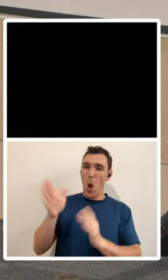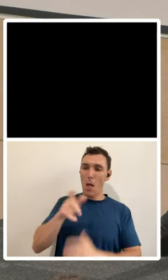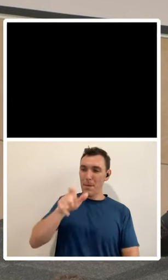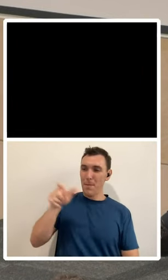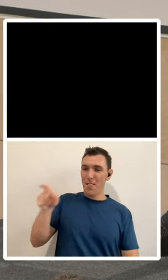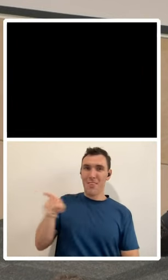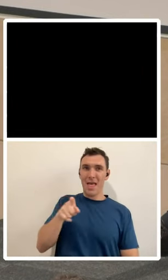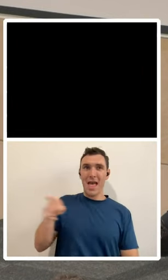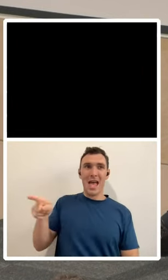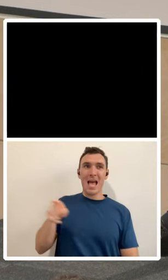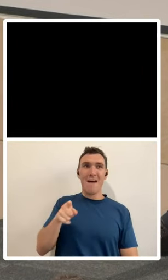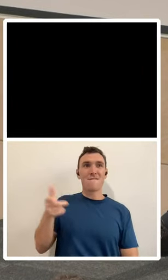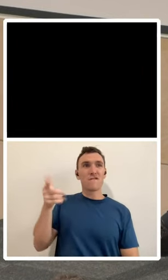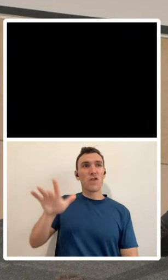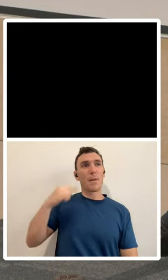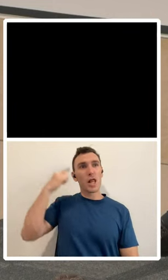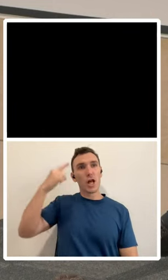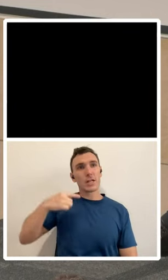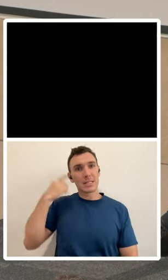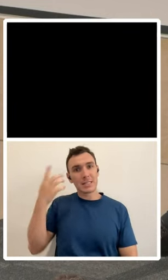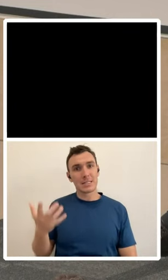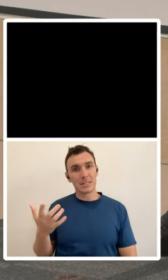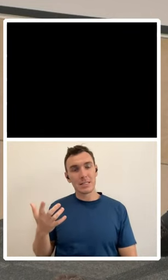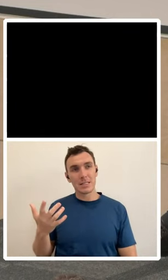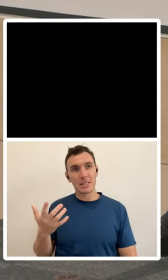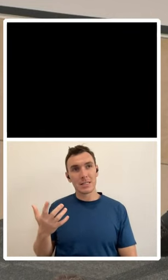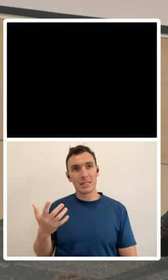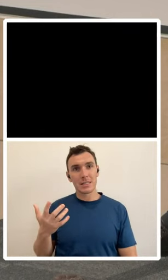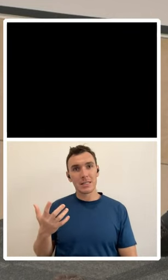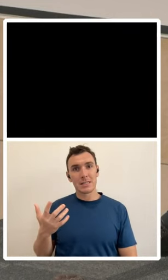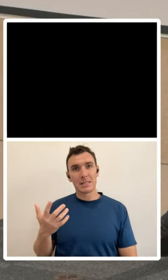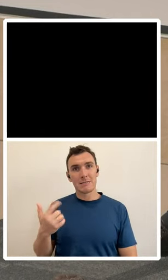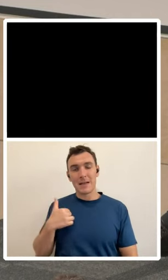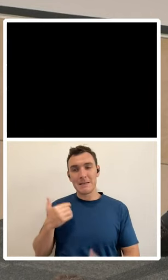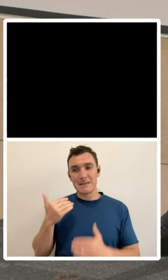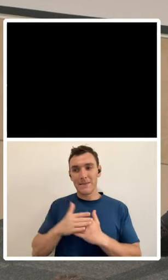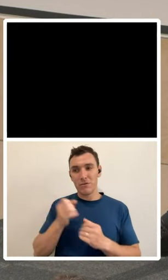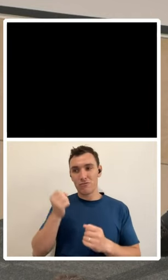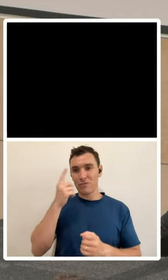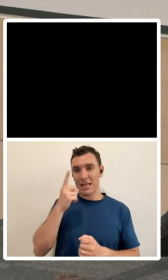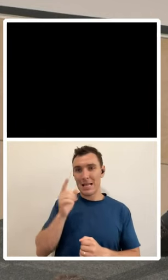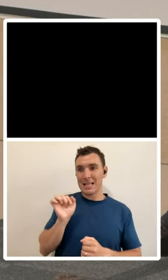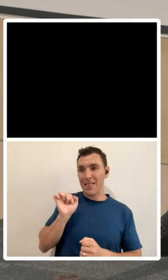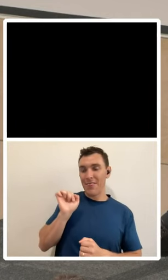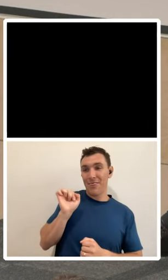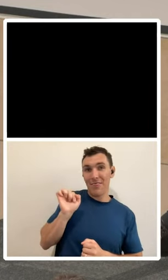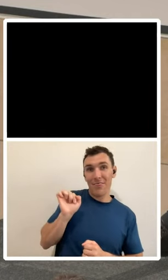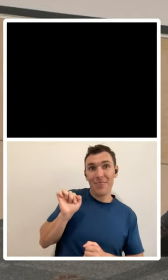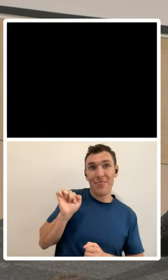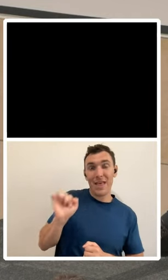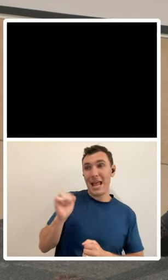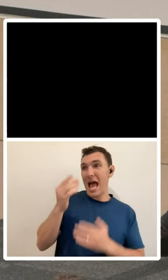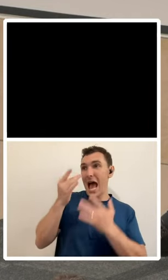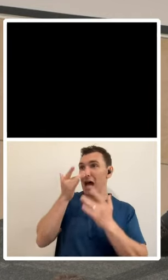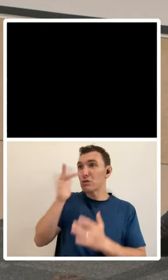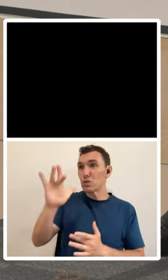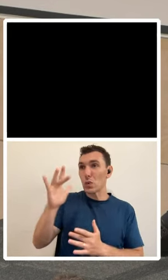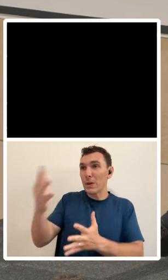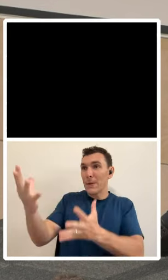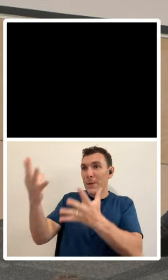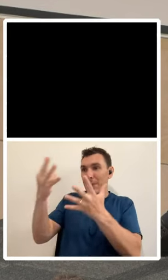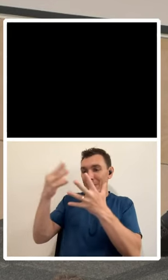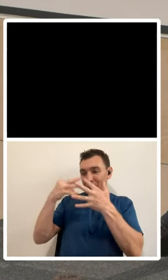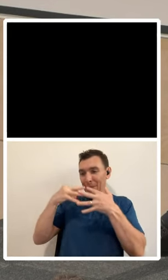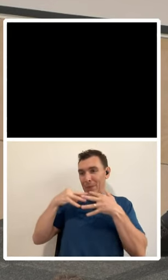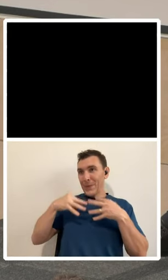place gets into your skin. Mm. And I grew up in the shadows of these skyscrapers, you know what I mean? In poverty, surrounded by wealth. And